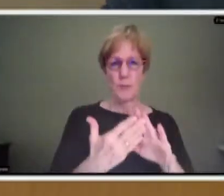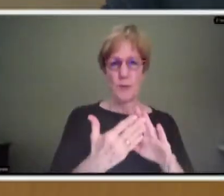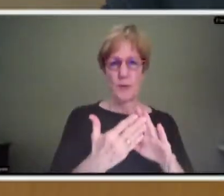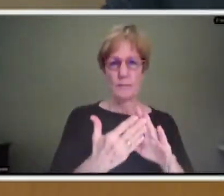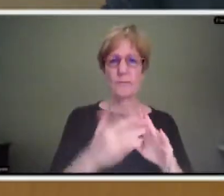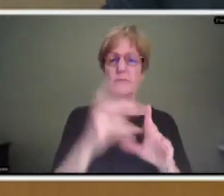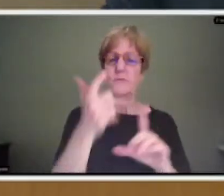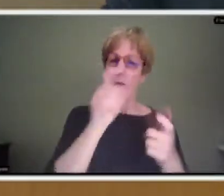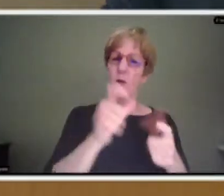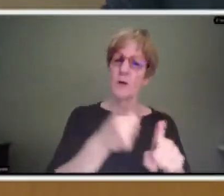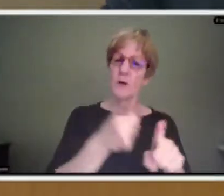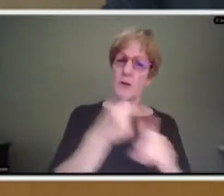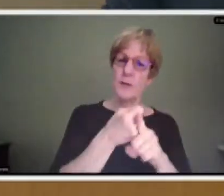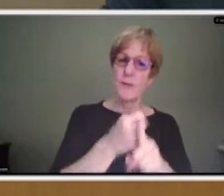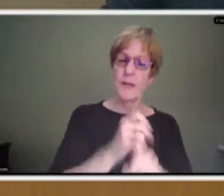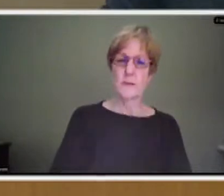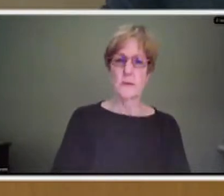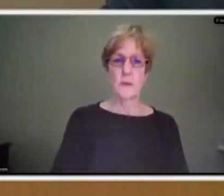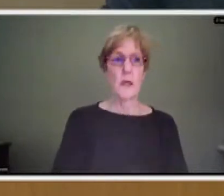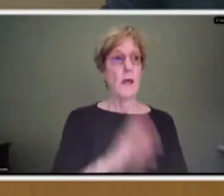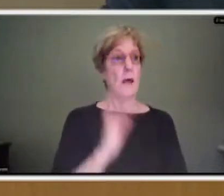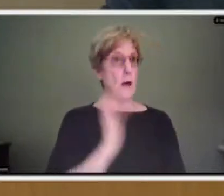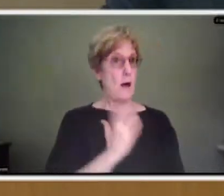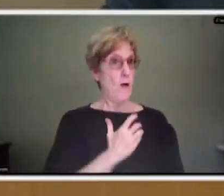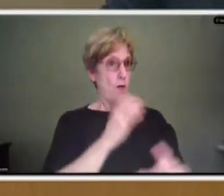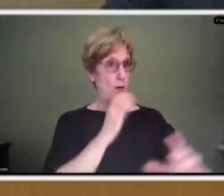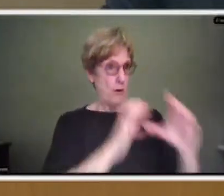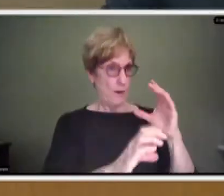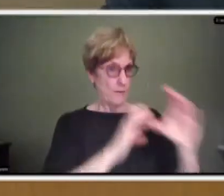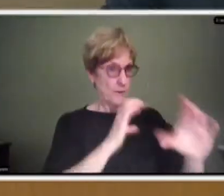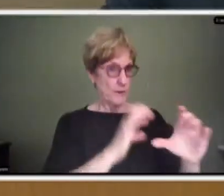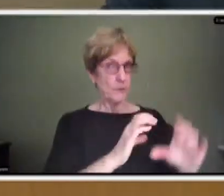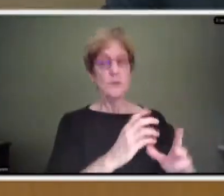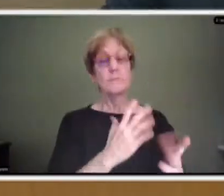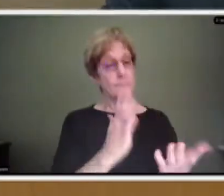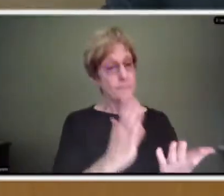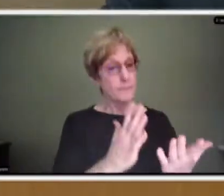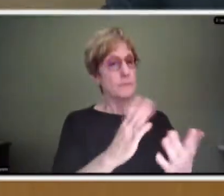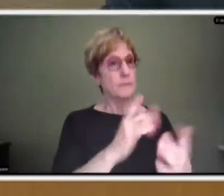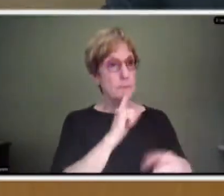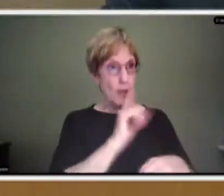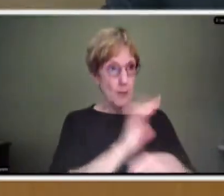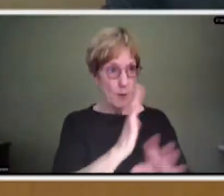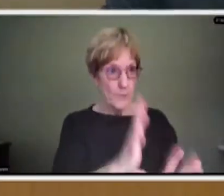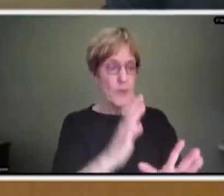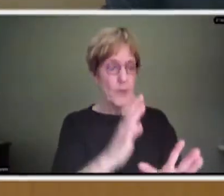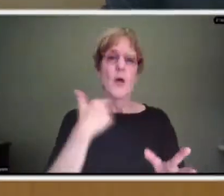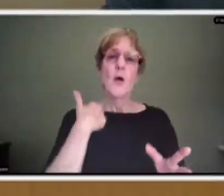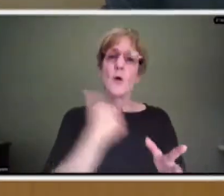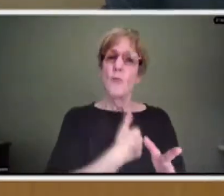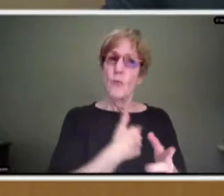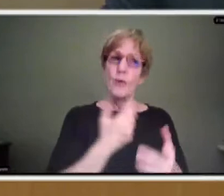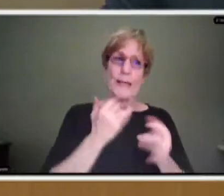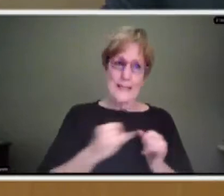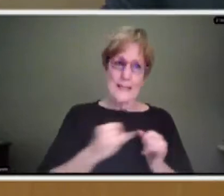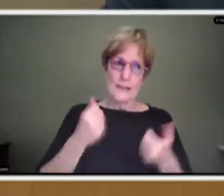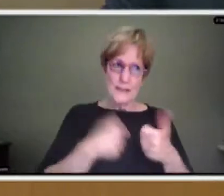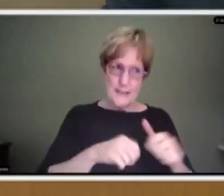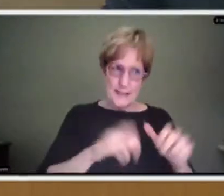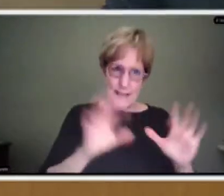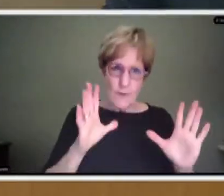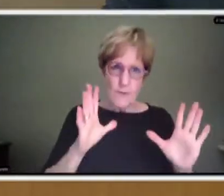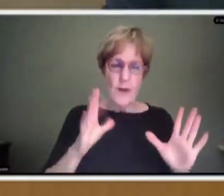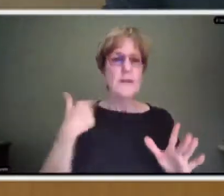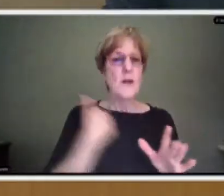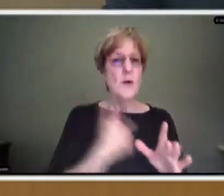impact. Based on those assurances, in earnest, we made individual sacrifices as members, and were intentional